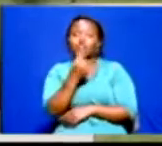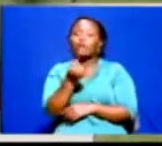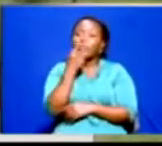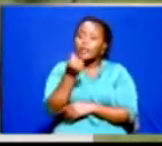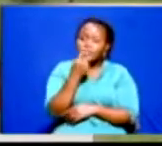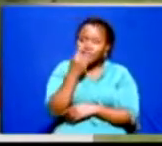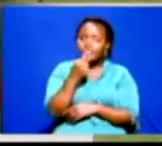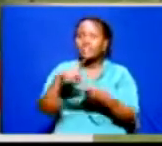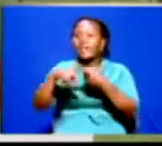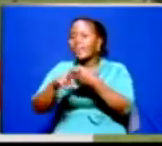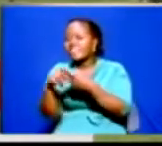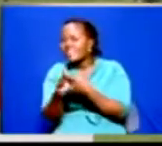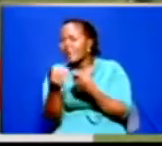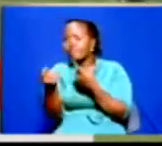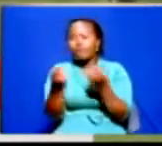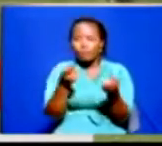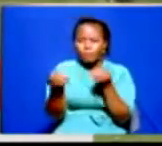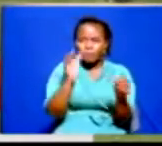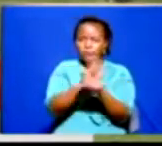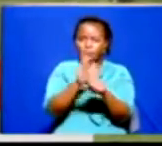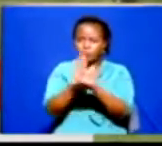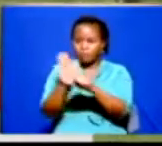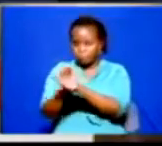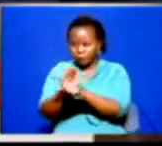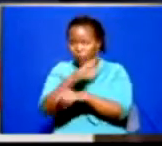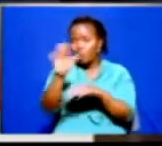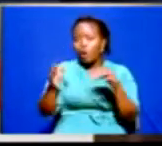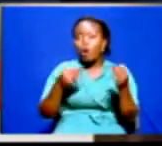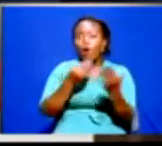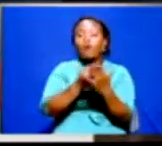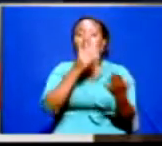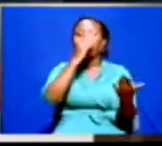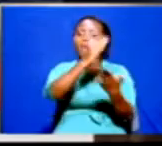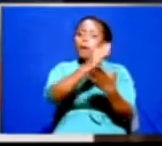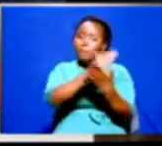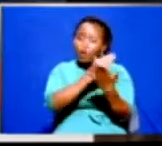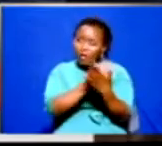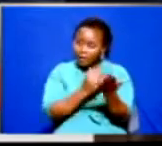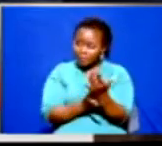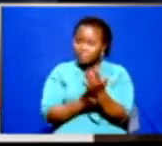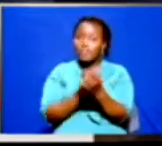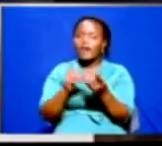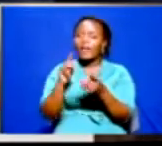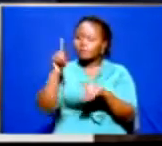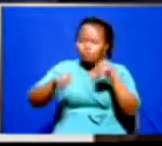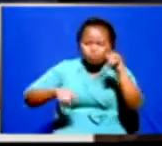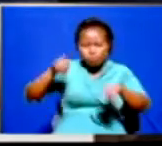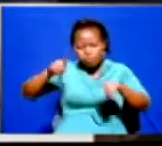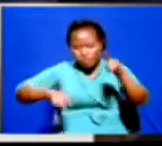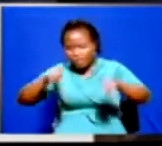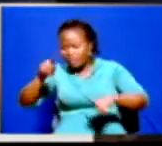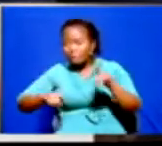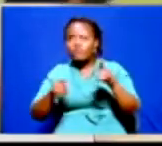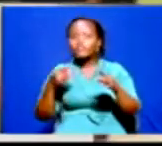just to mention a few. Mm-hmm. And all these programs are reviewed every 5 years or even earlier, depending on